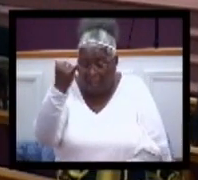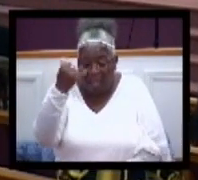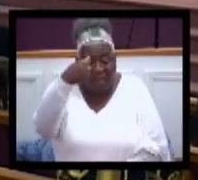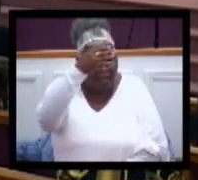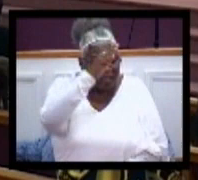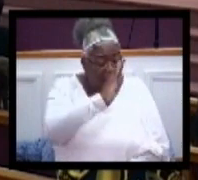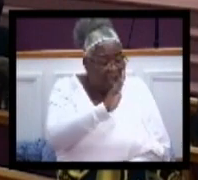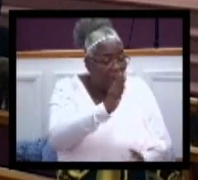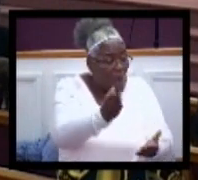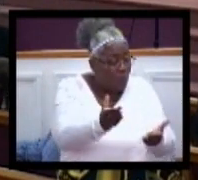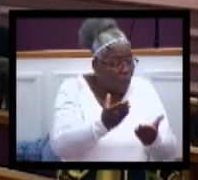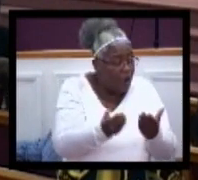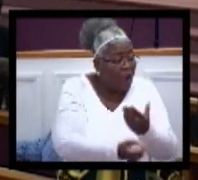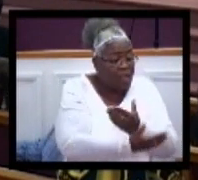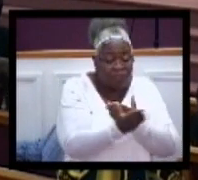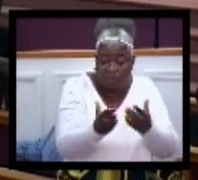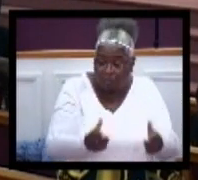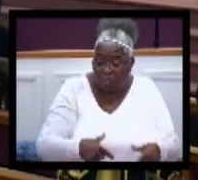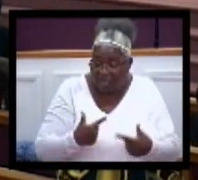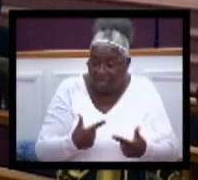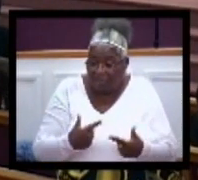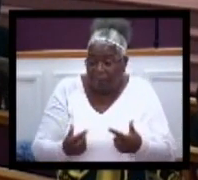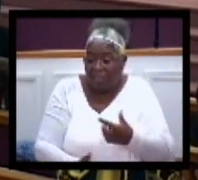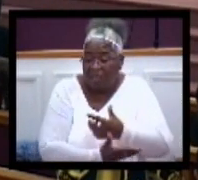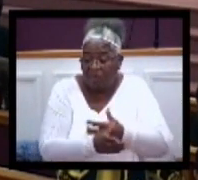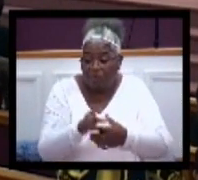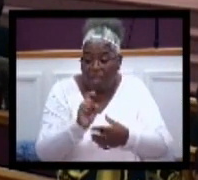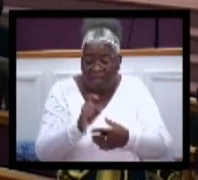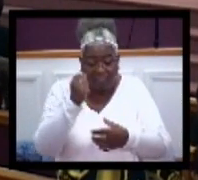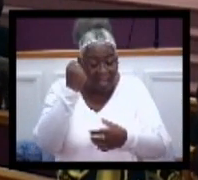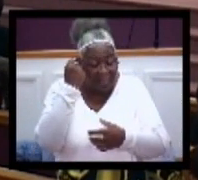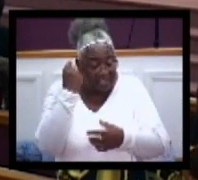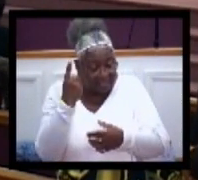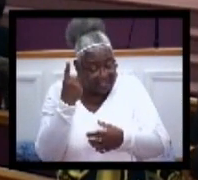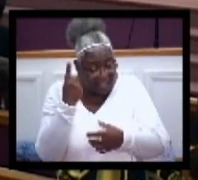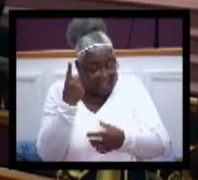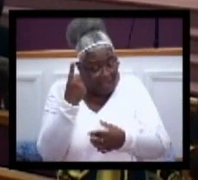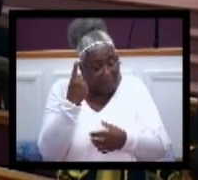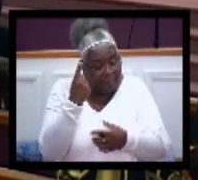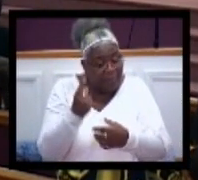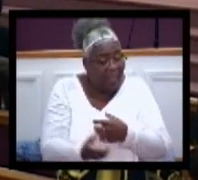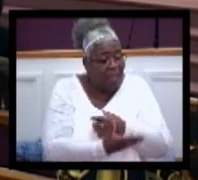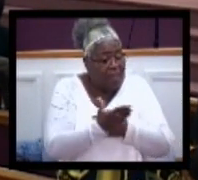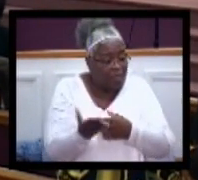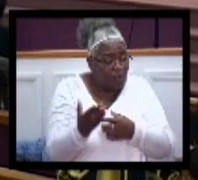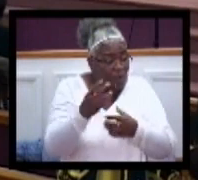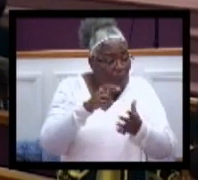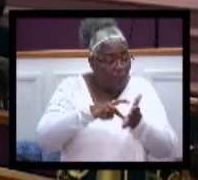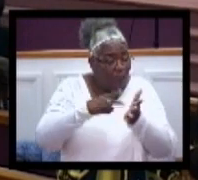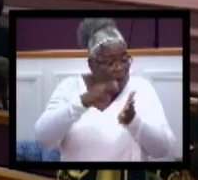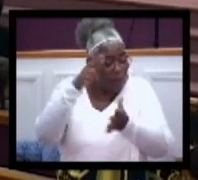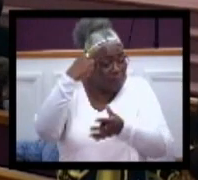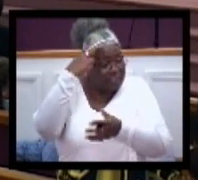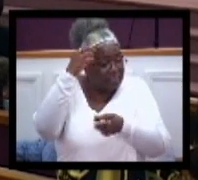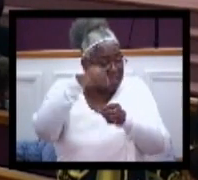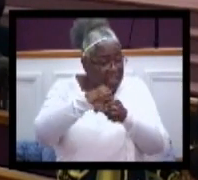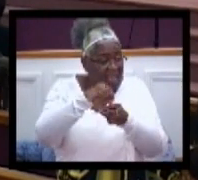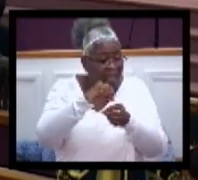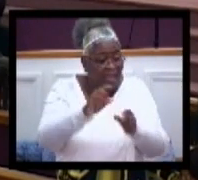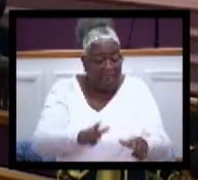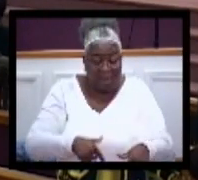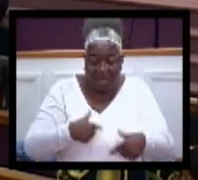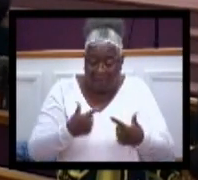God wants you here, and you're going to understand your purpose in